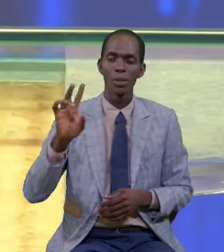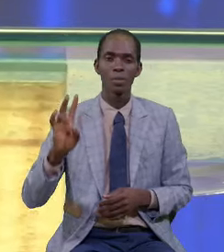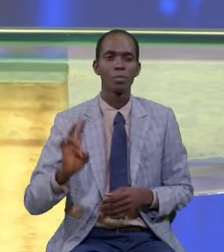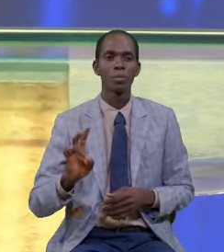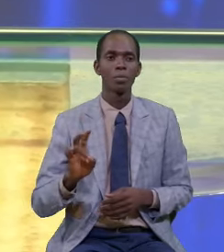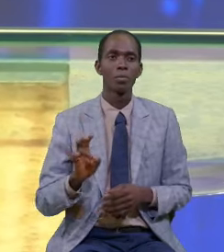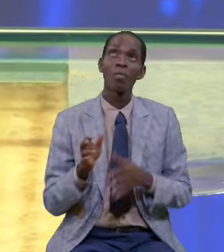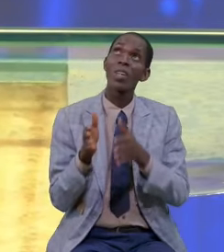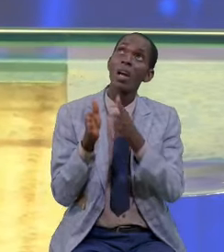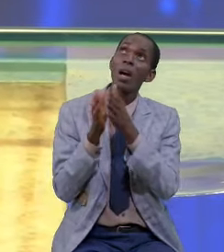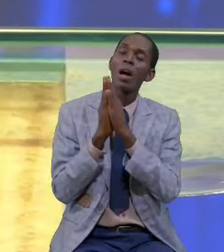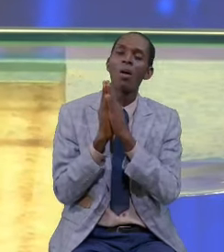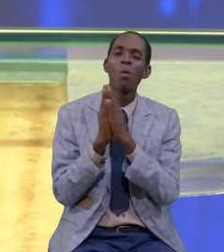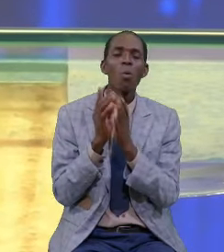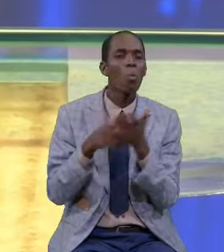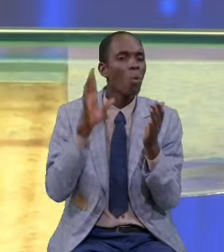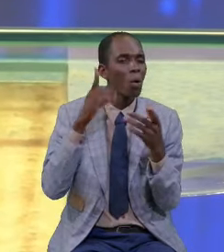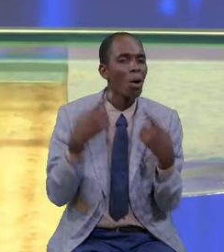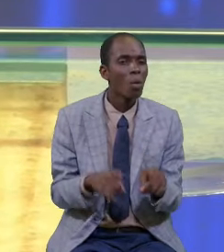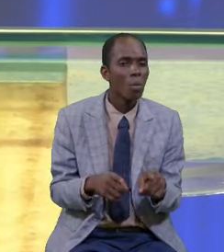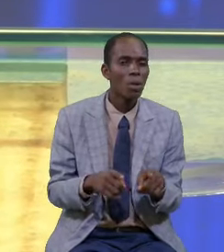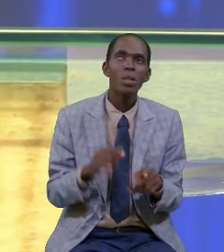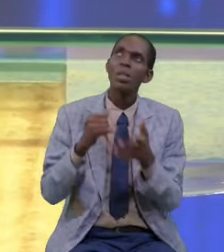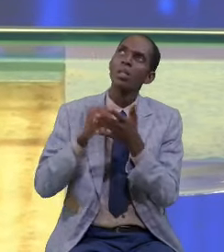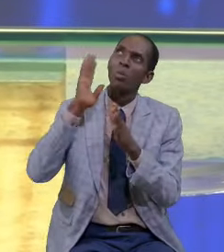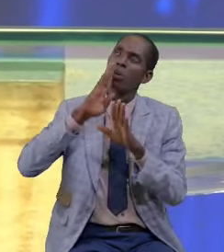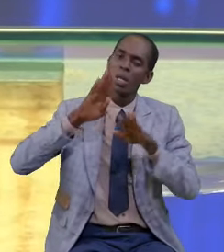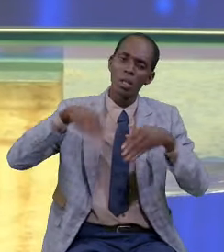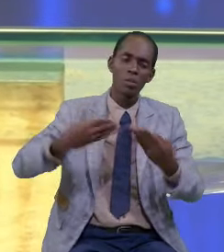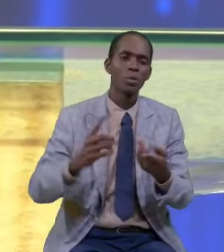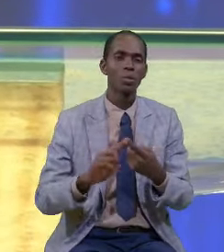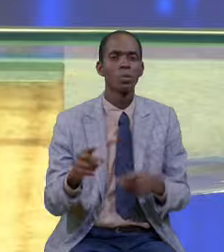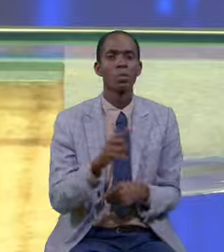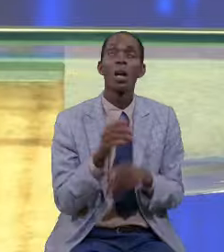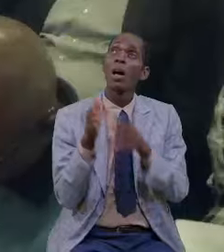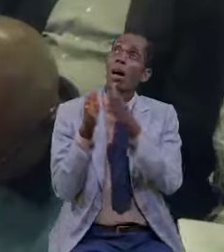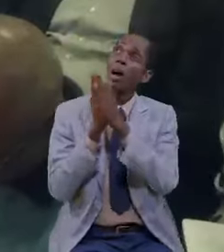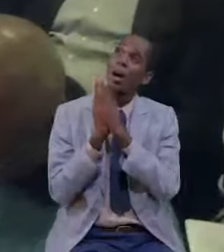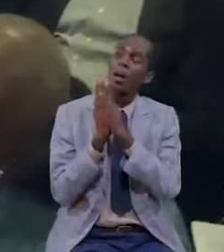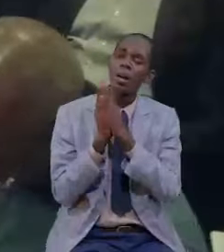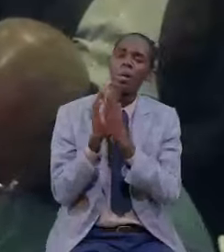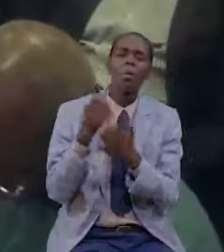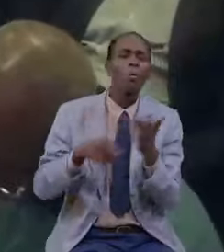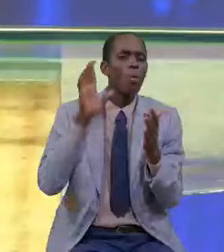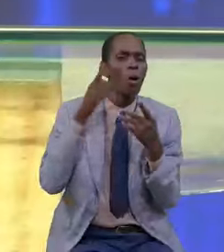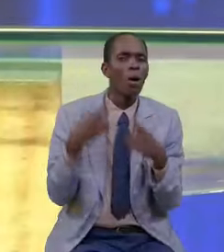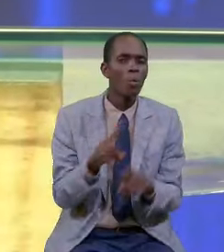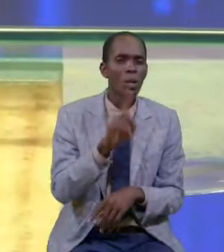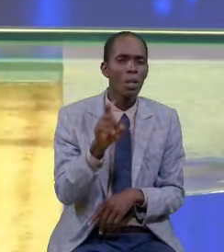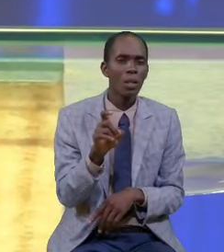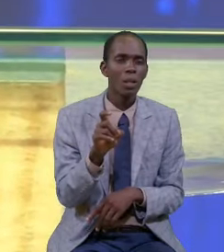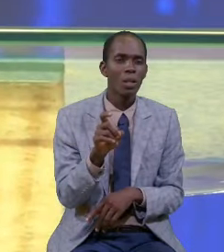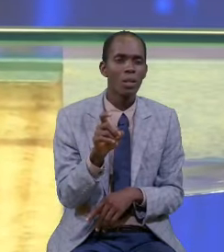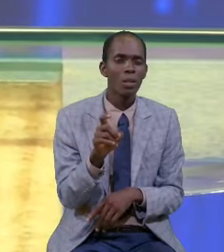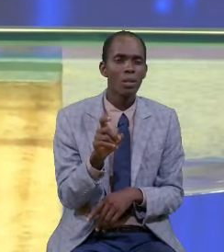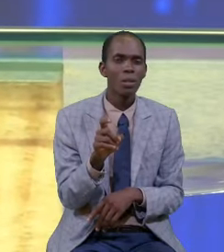Ask, what will happen? It shall be given unto you. Ask, I say, what will happen?